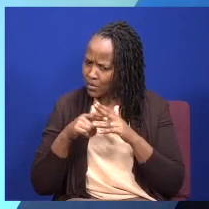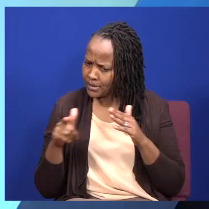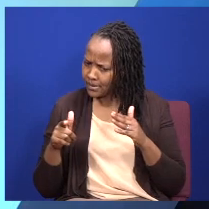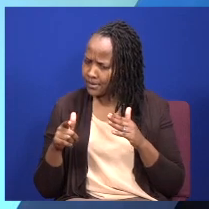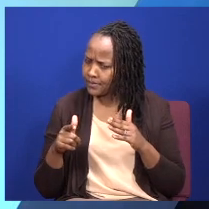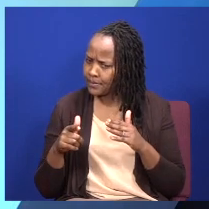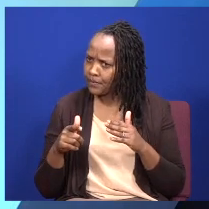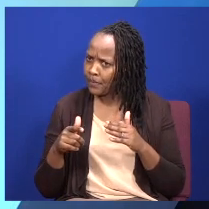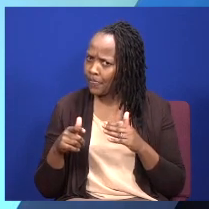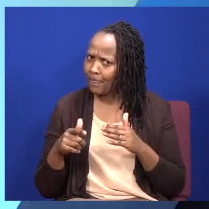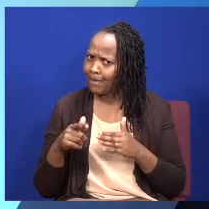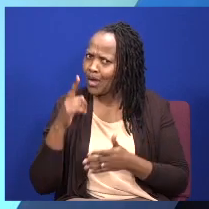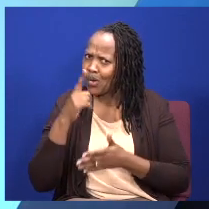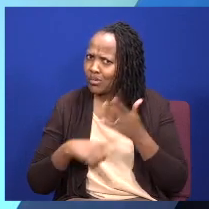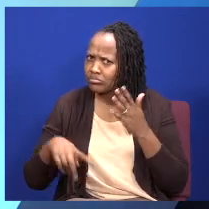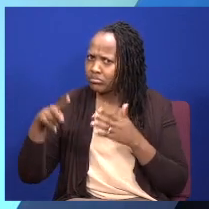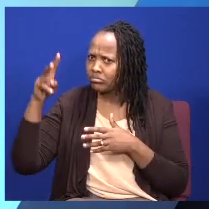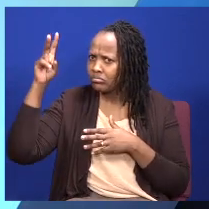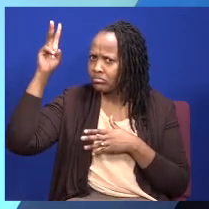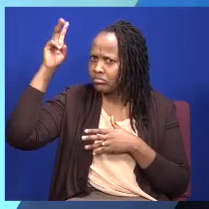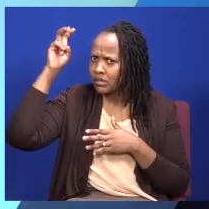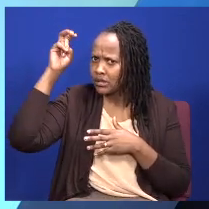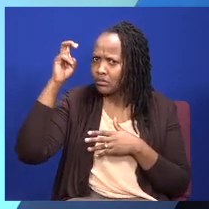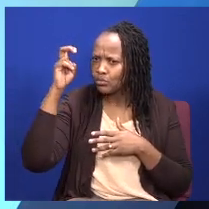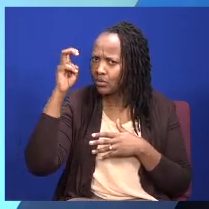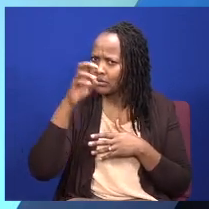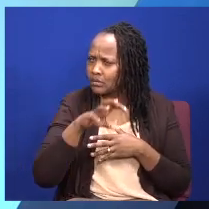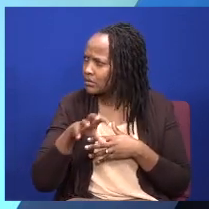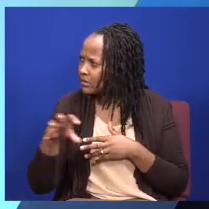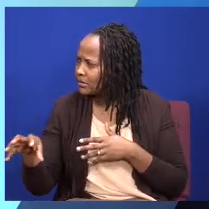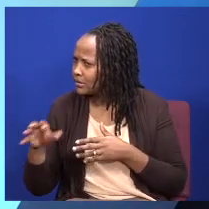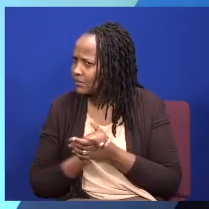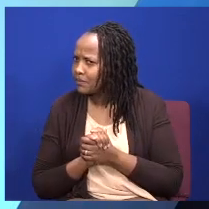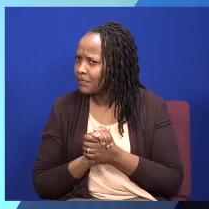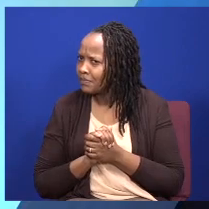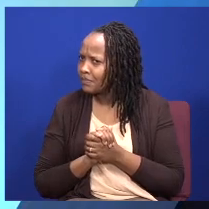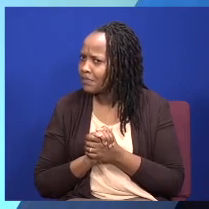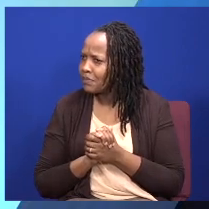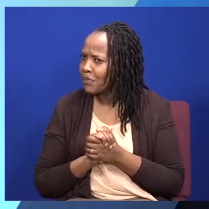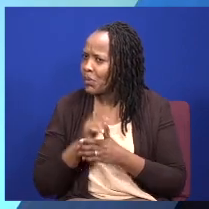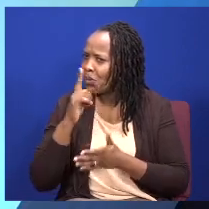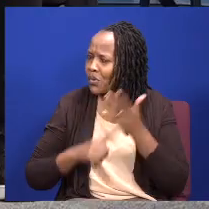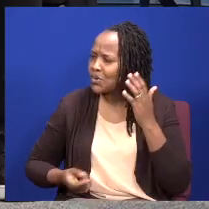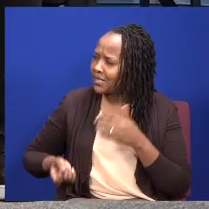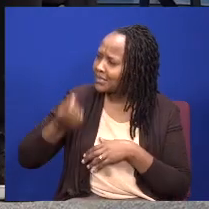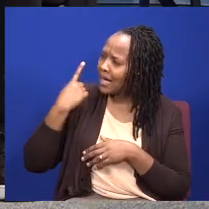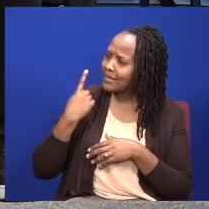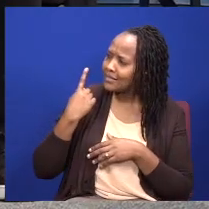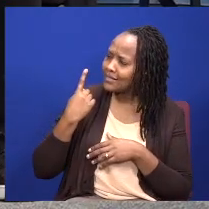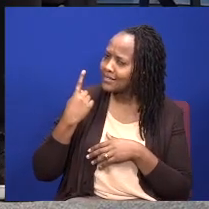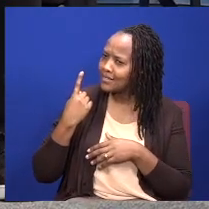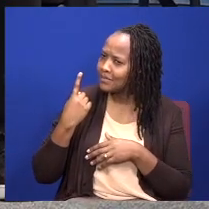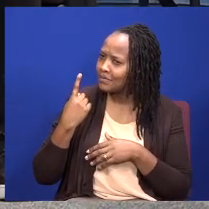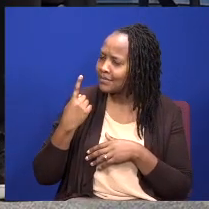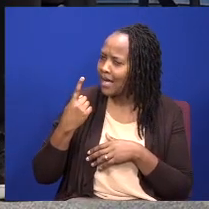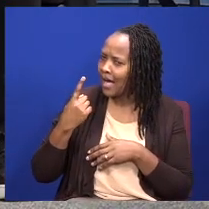learn what are demons? Because we're going to talk about them today. Nathan, what is a demon? What do you understand? I understand